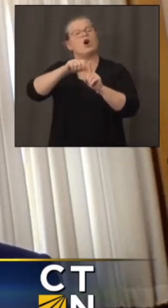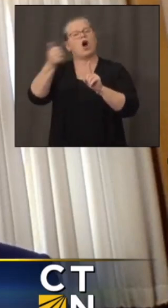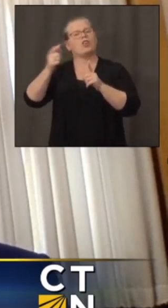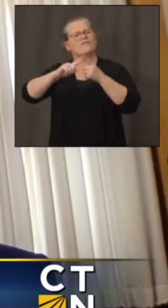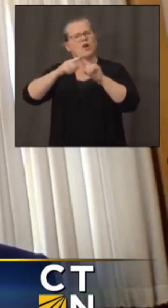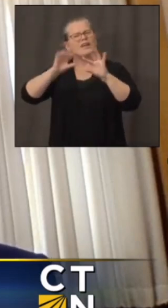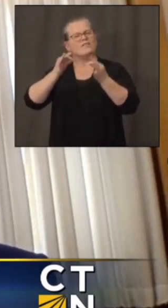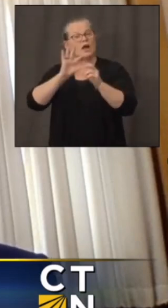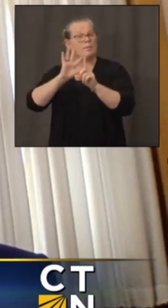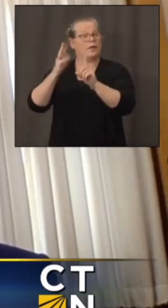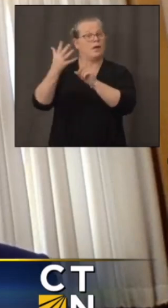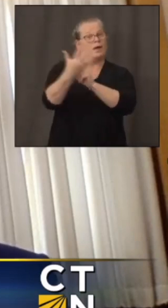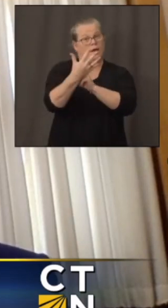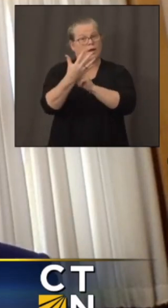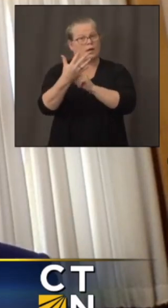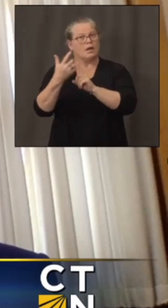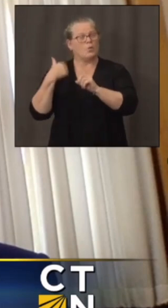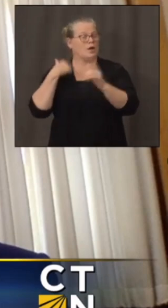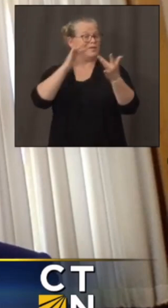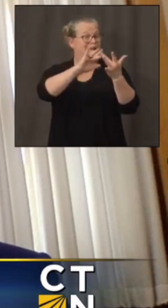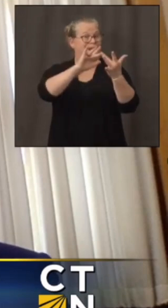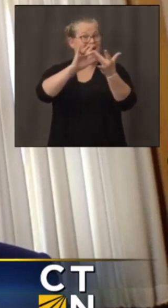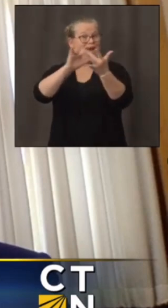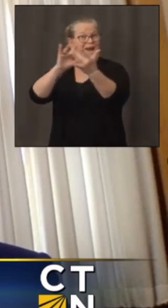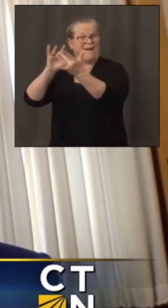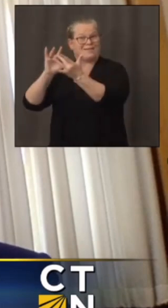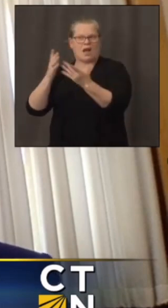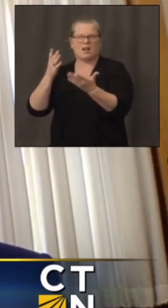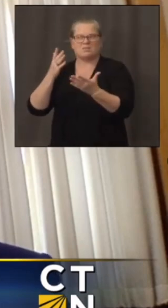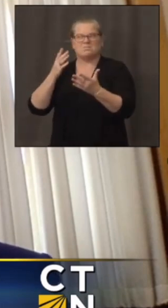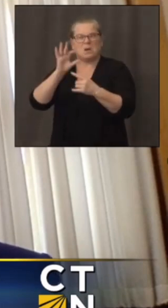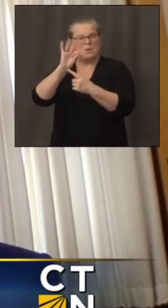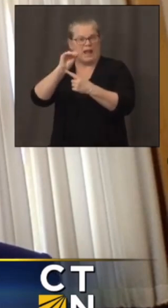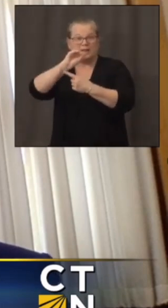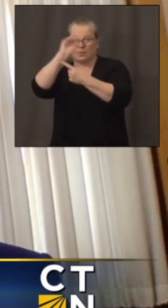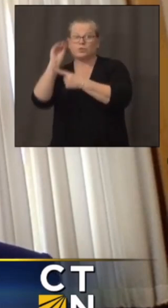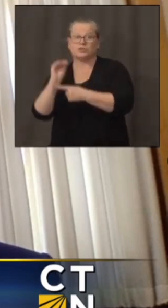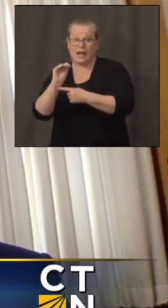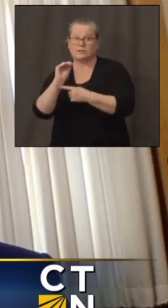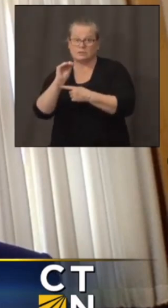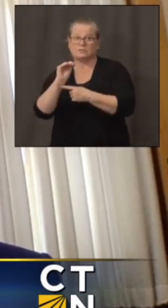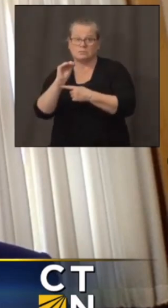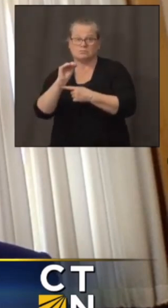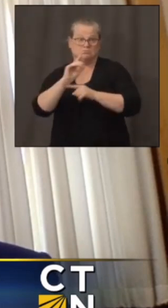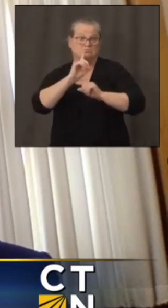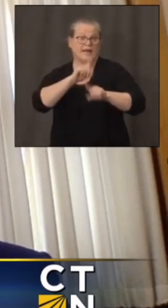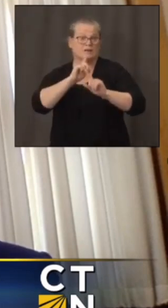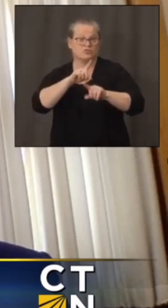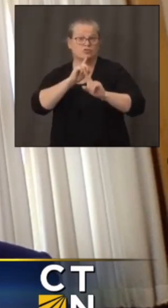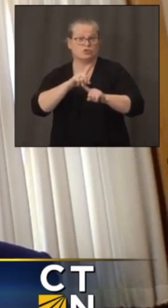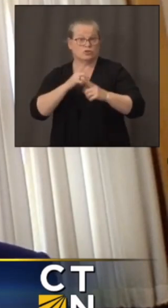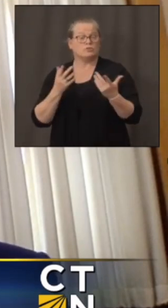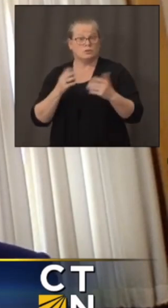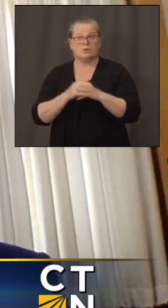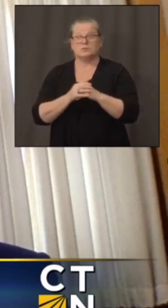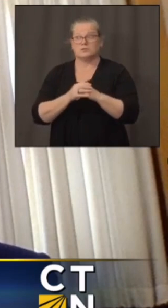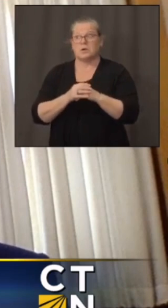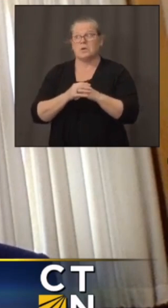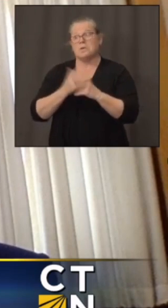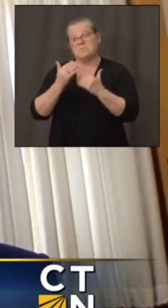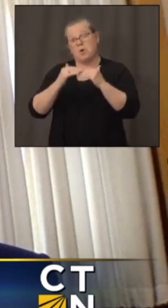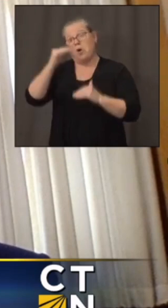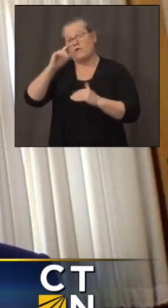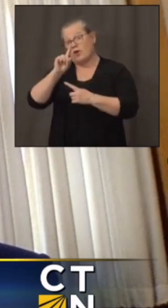48 hours, which is above our goal. We're getting about over half to 2/3 of people